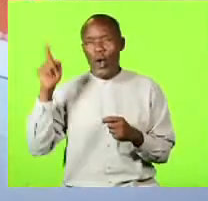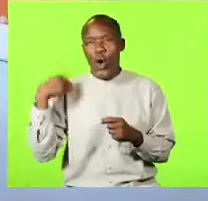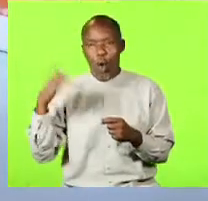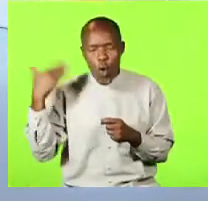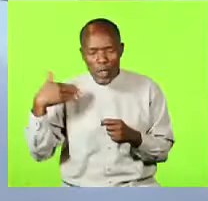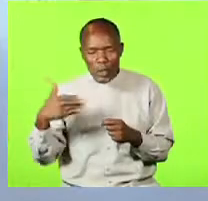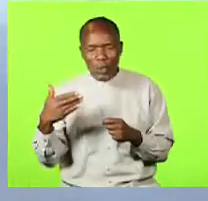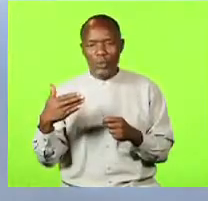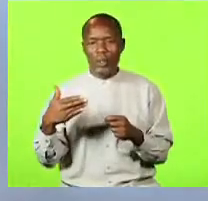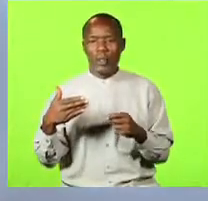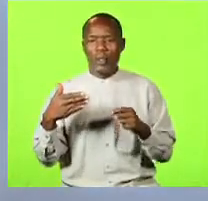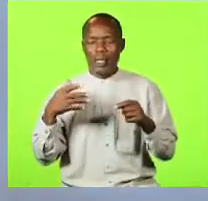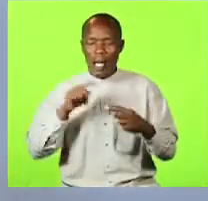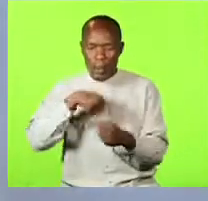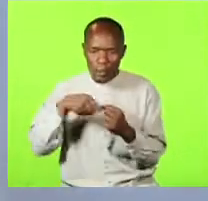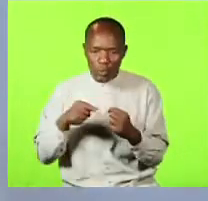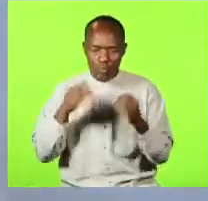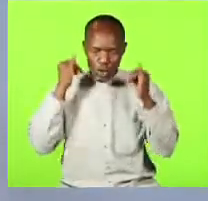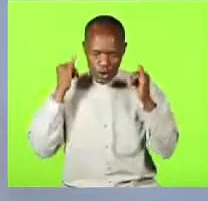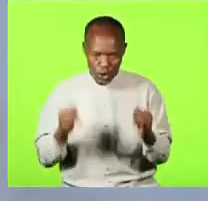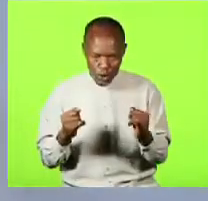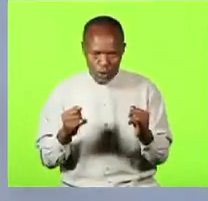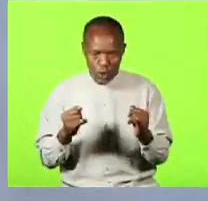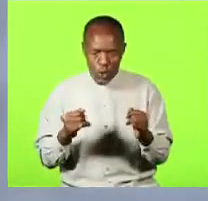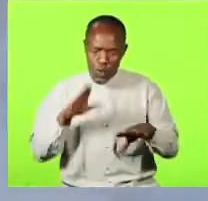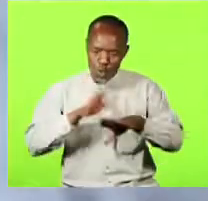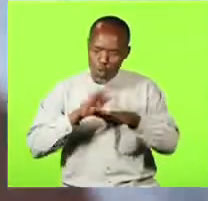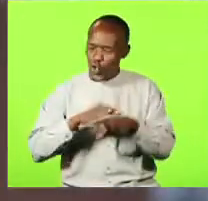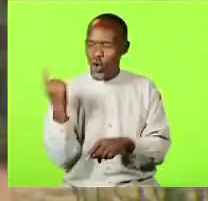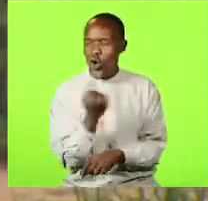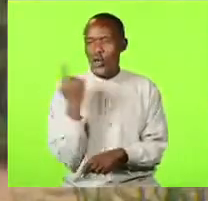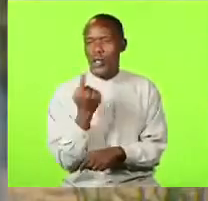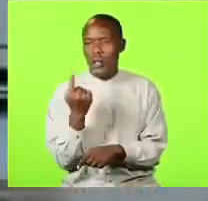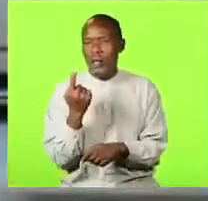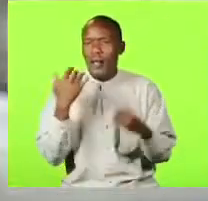mbojo inakuletea kitu kipia ambacho kinamabadiliko katika maisha yako